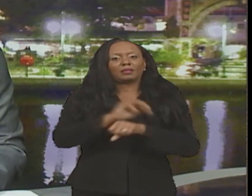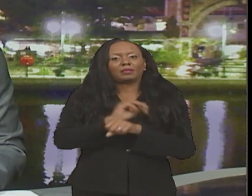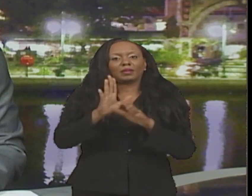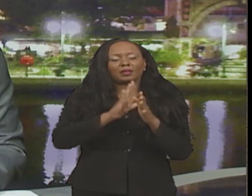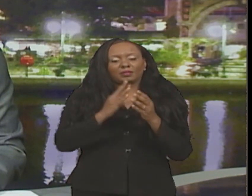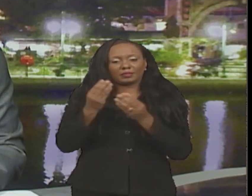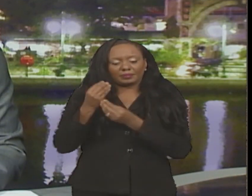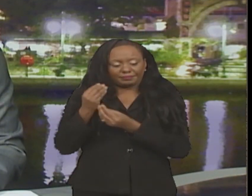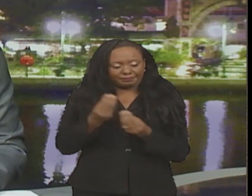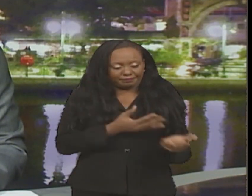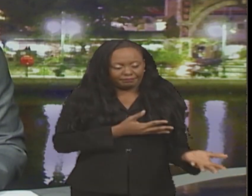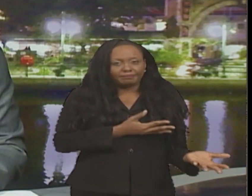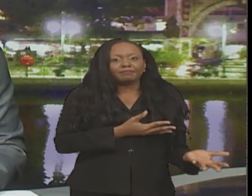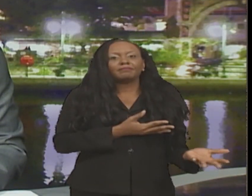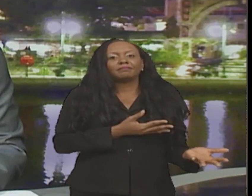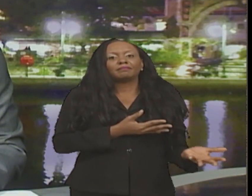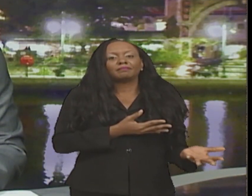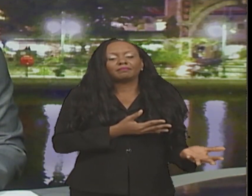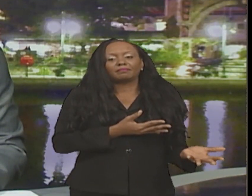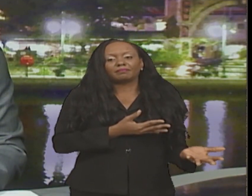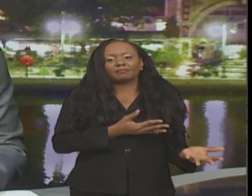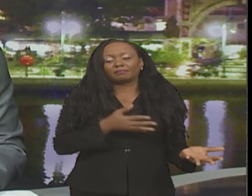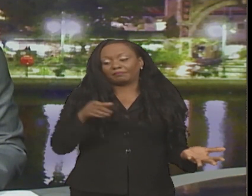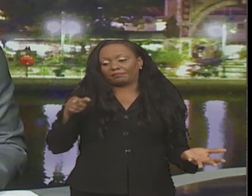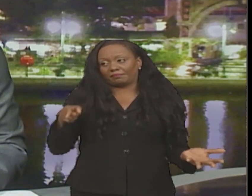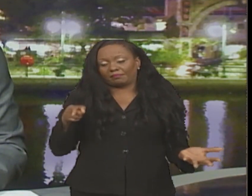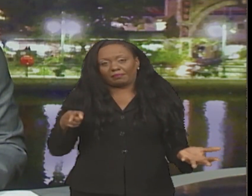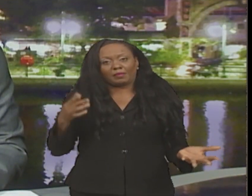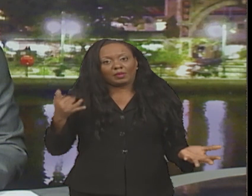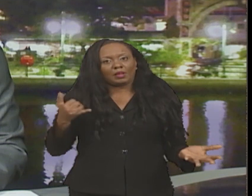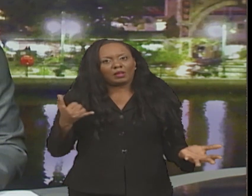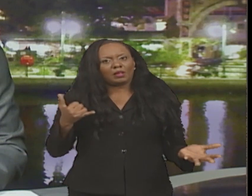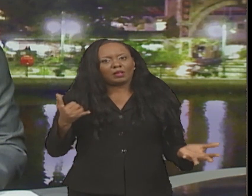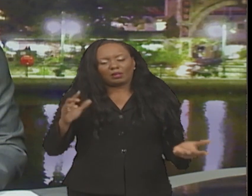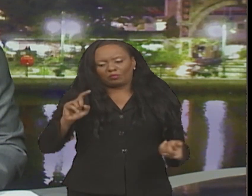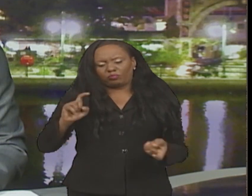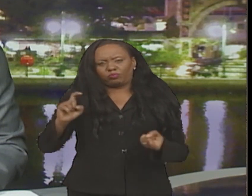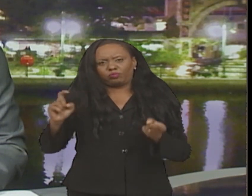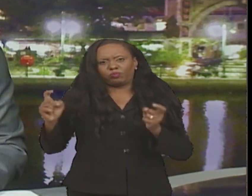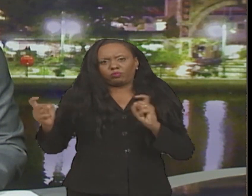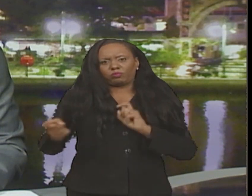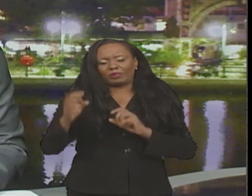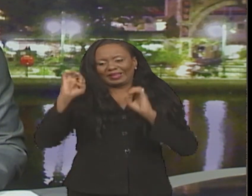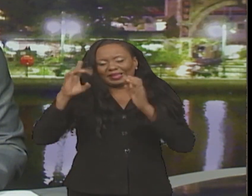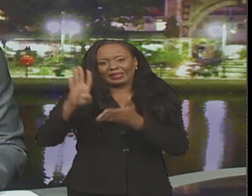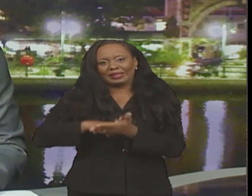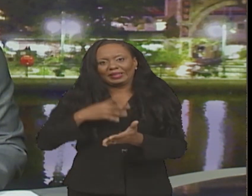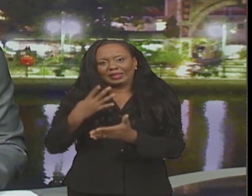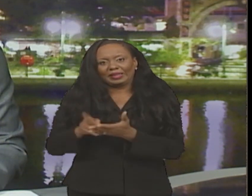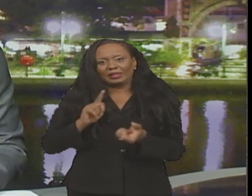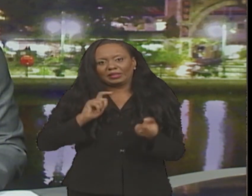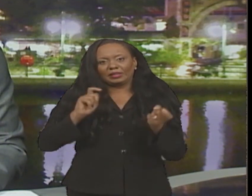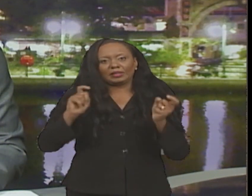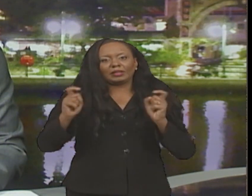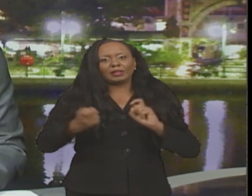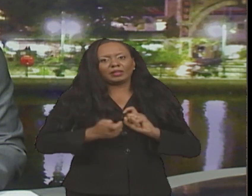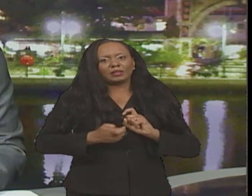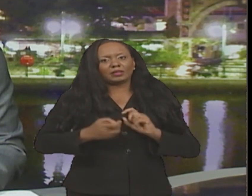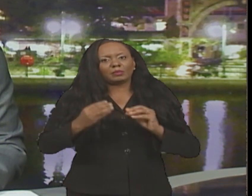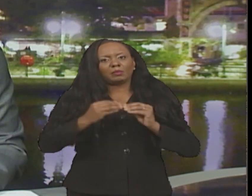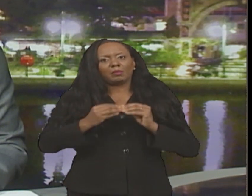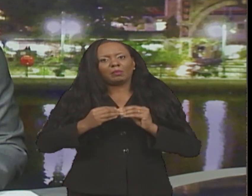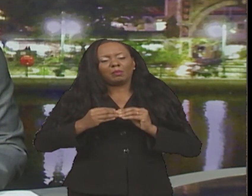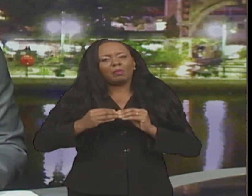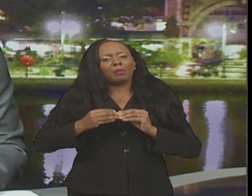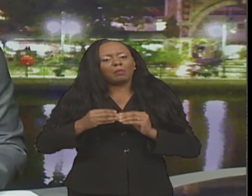the Barbadian delegation that her country is in the process of reforming its curriculum to cater to modern and futuristic approaches to